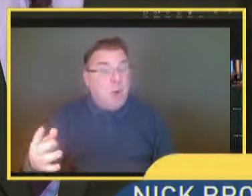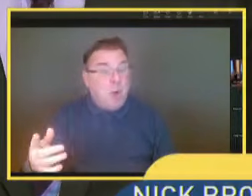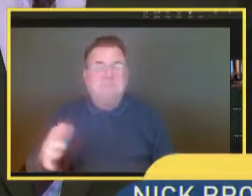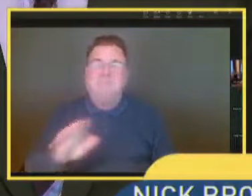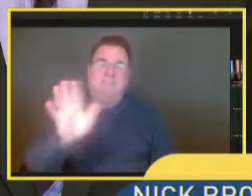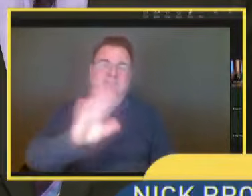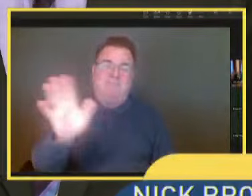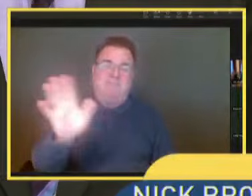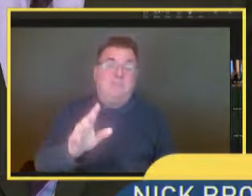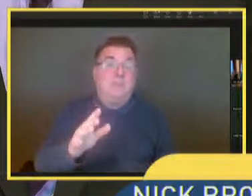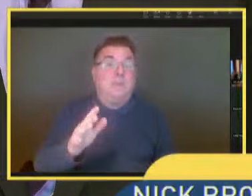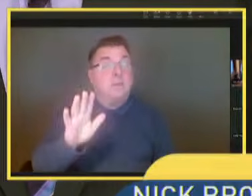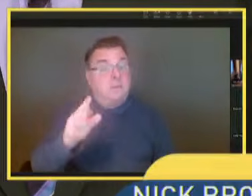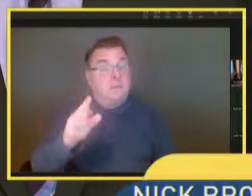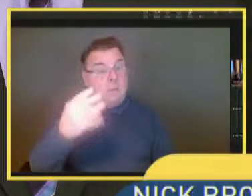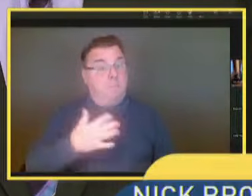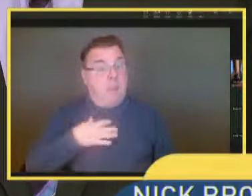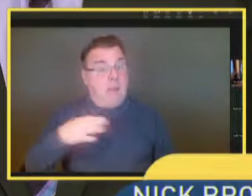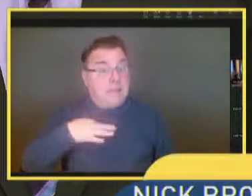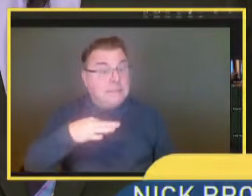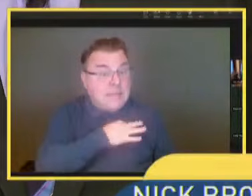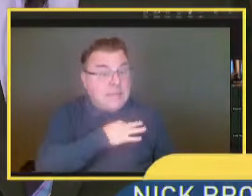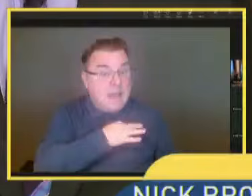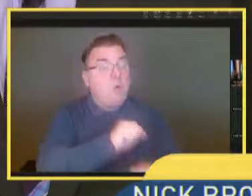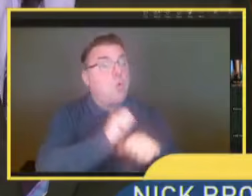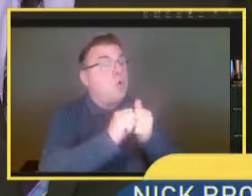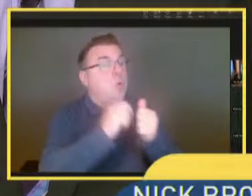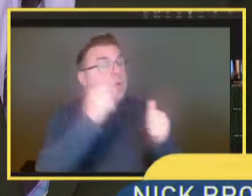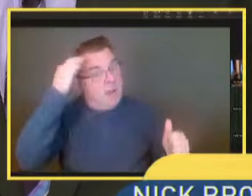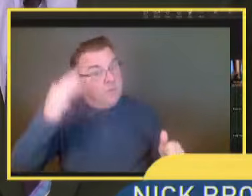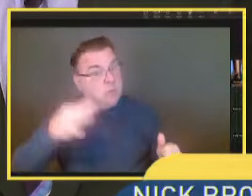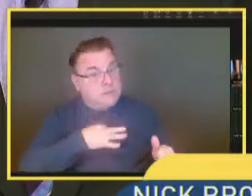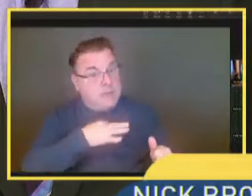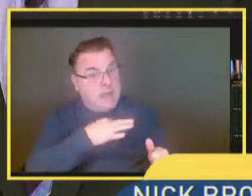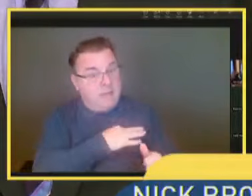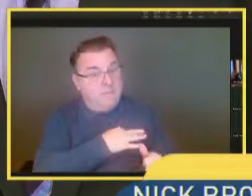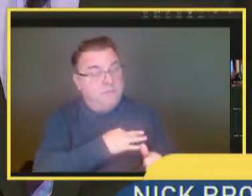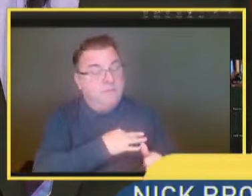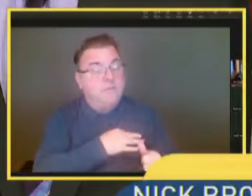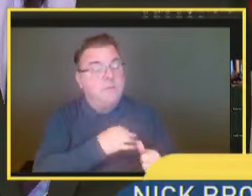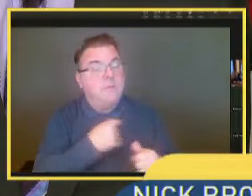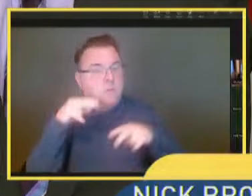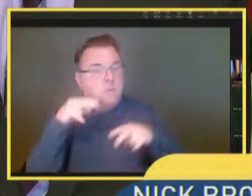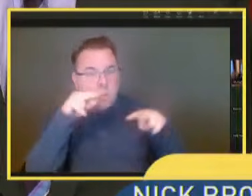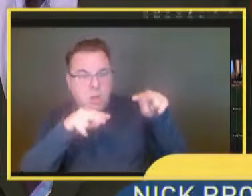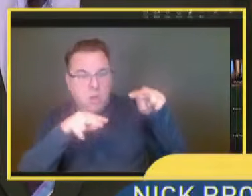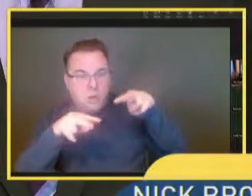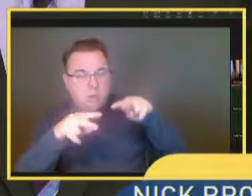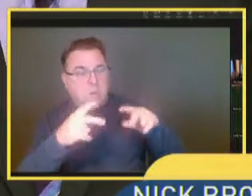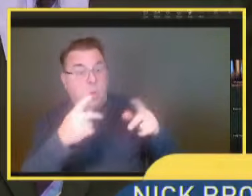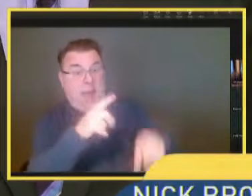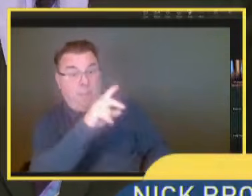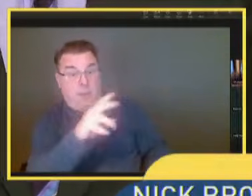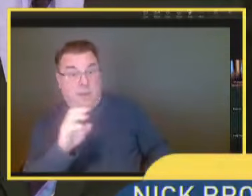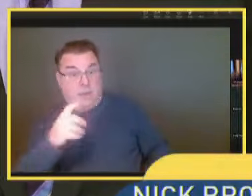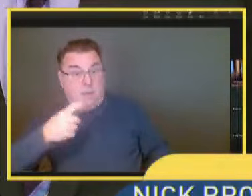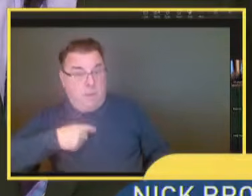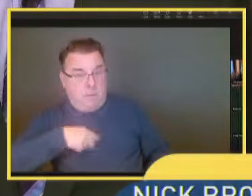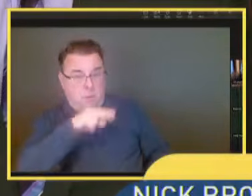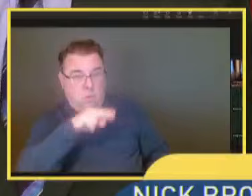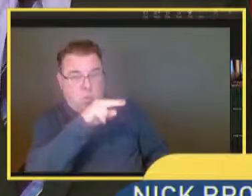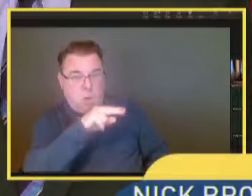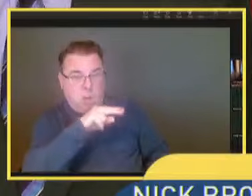my staff, working closely with Governor Ferguson, have monitored the situation in Minnesota and Minneapolis very, very